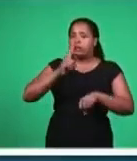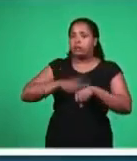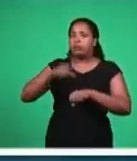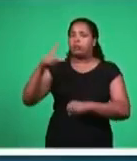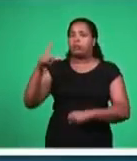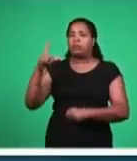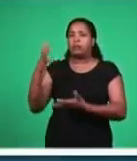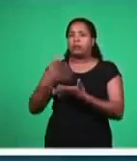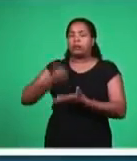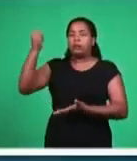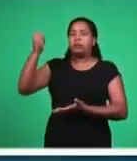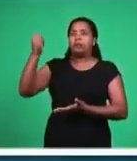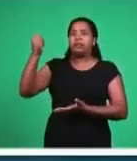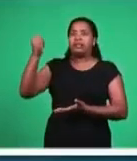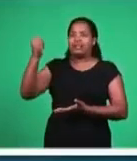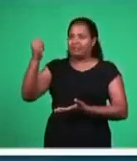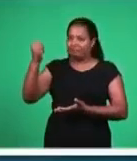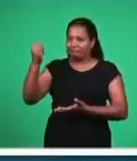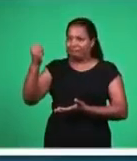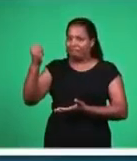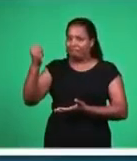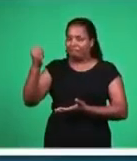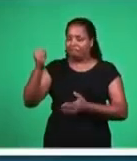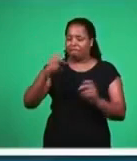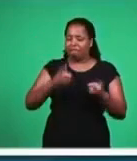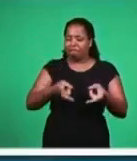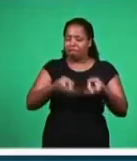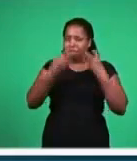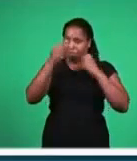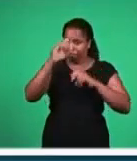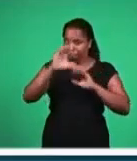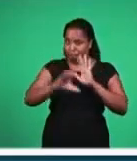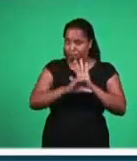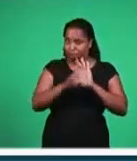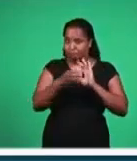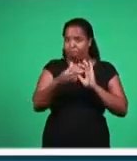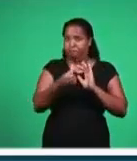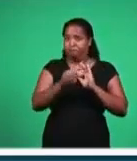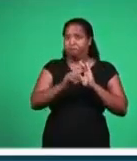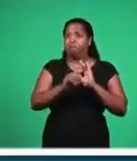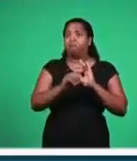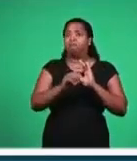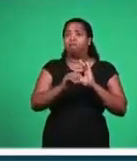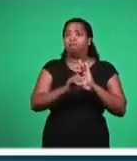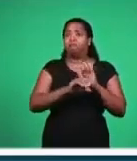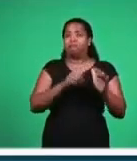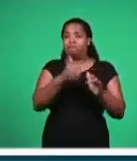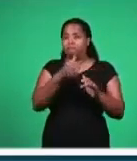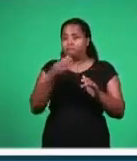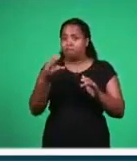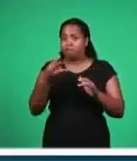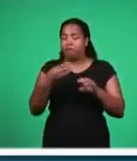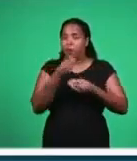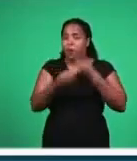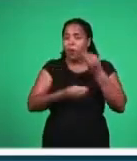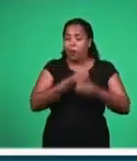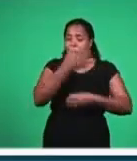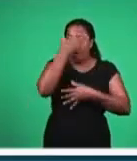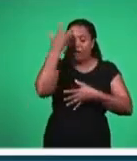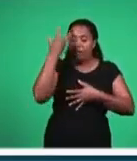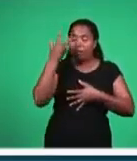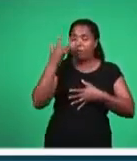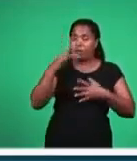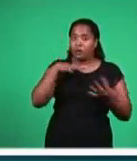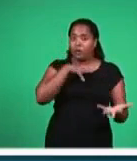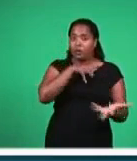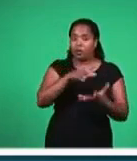now differently, on chapter 6, verse 13, identify in which way the world will